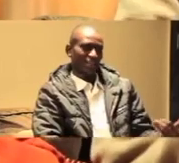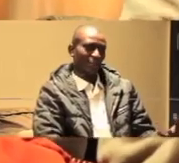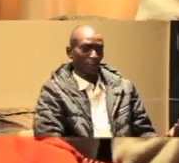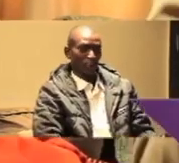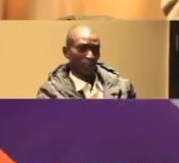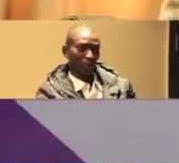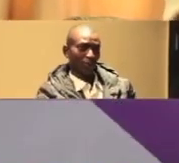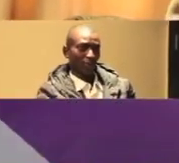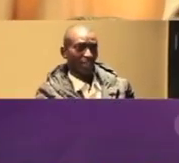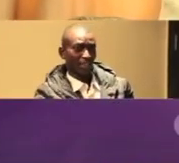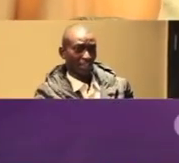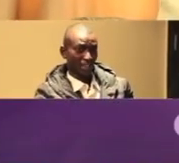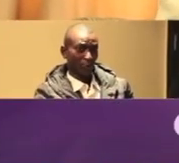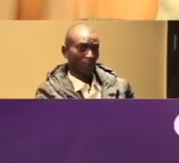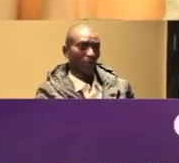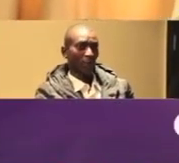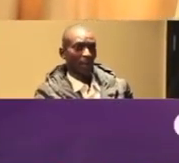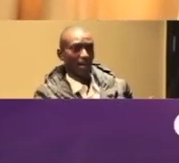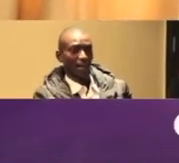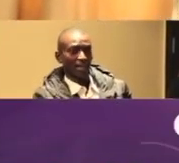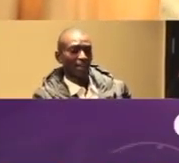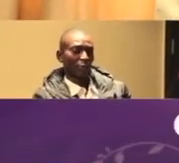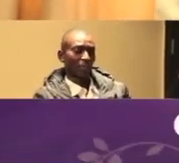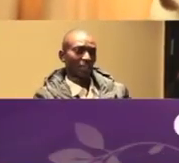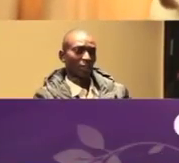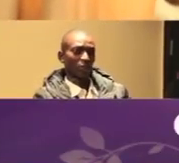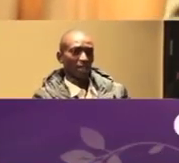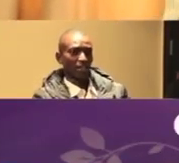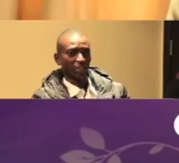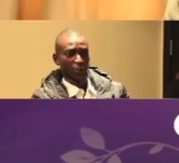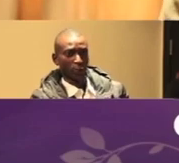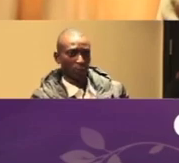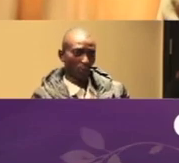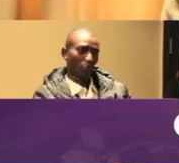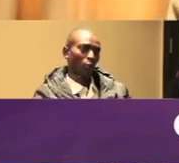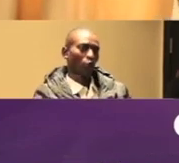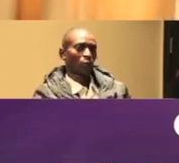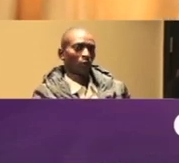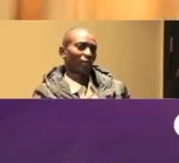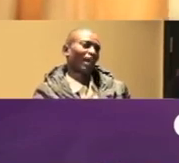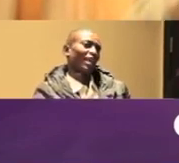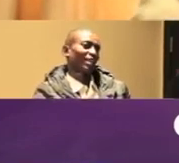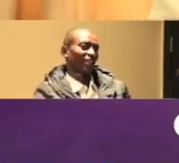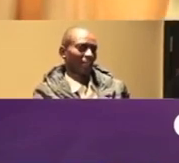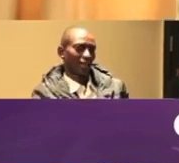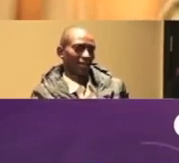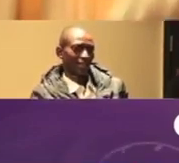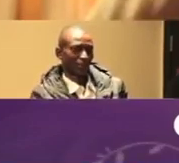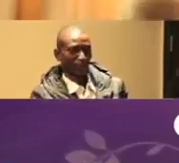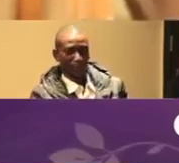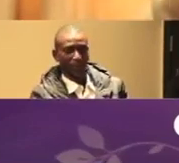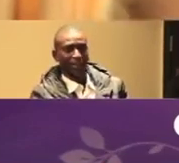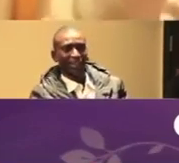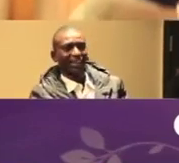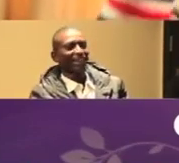There were several groups, singing deaf groups. There were Kariobangi South, Nyeri group. We also had Thika